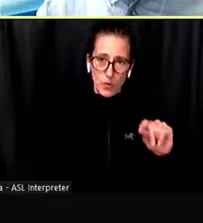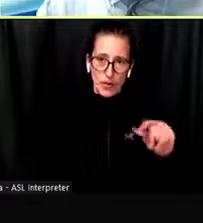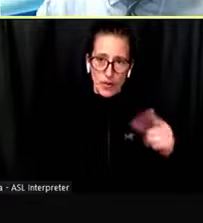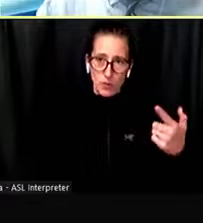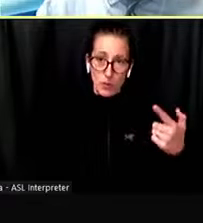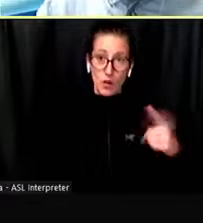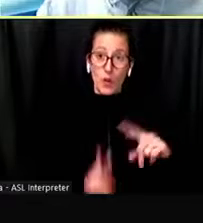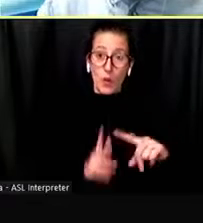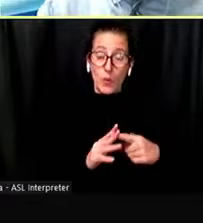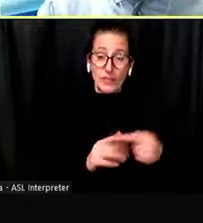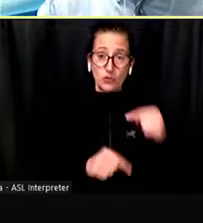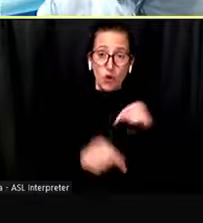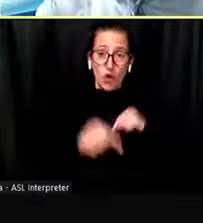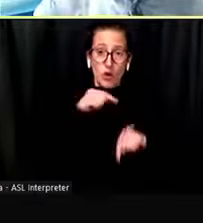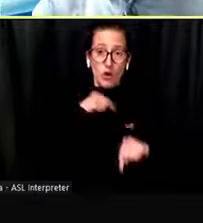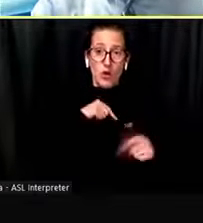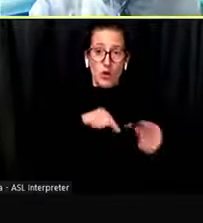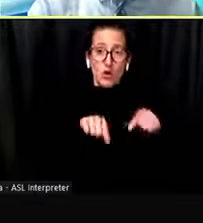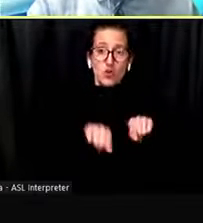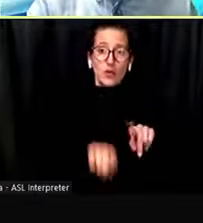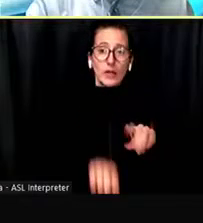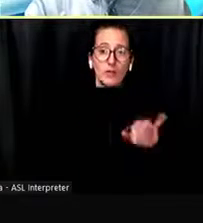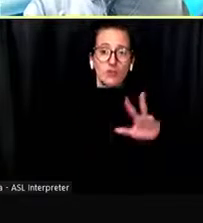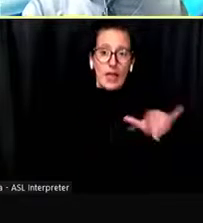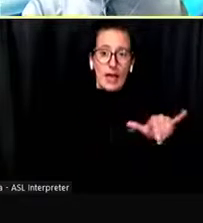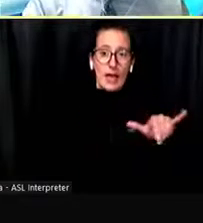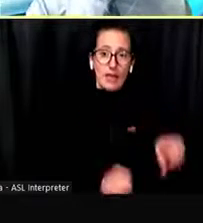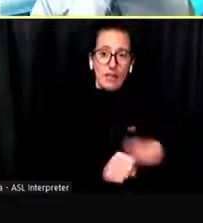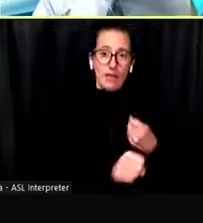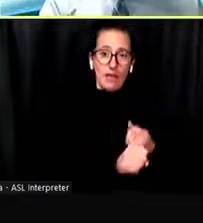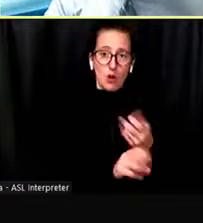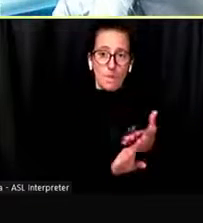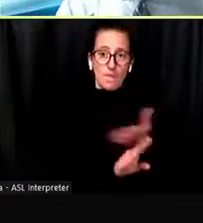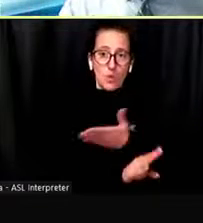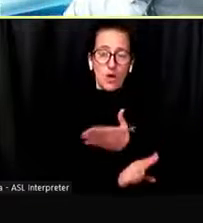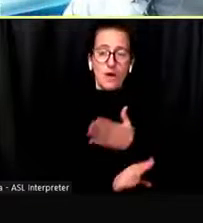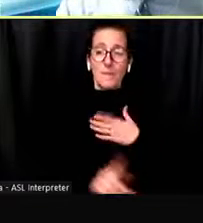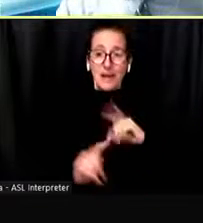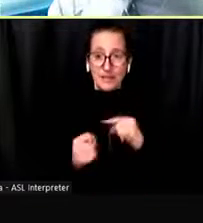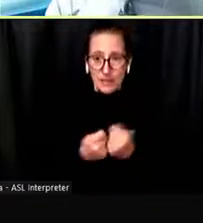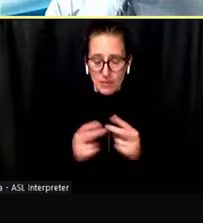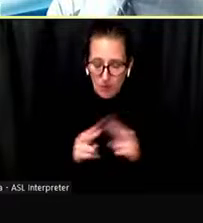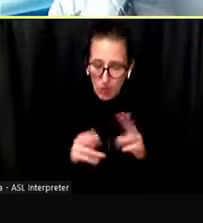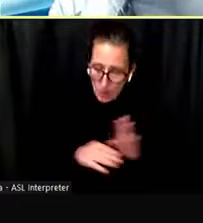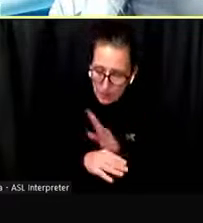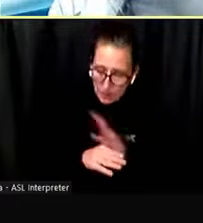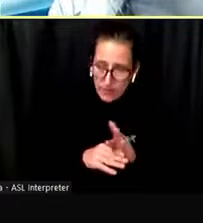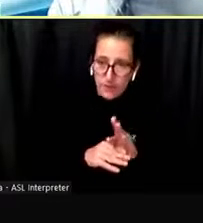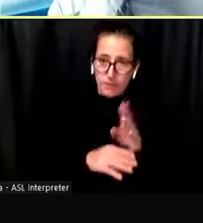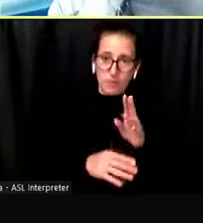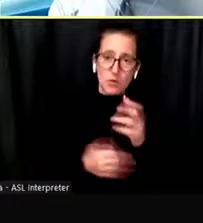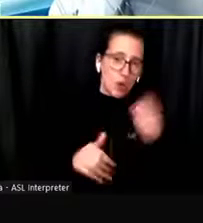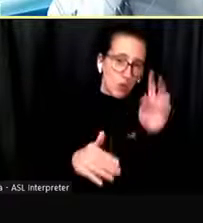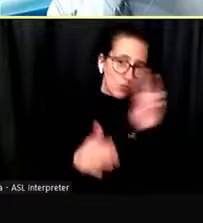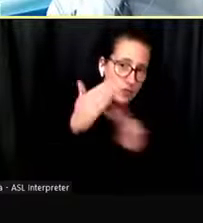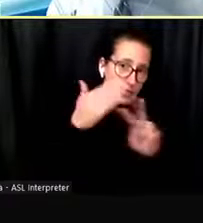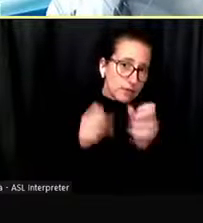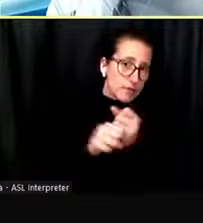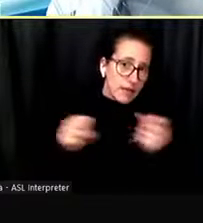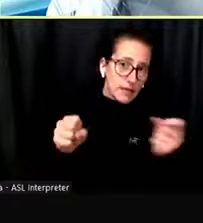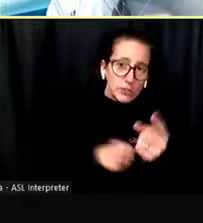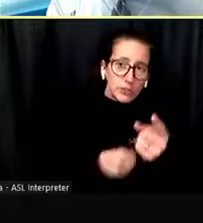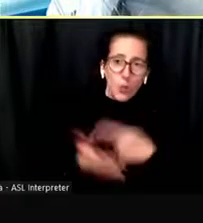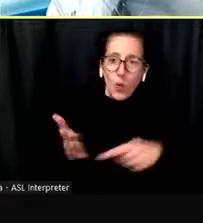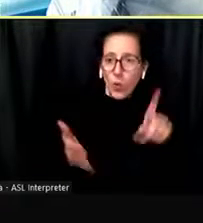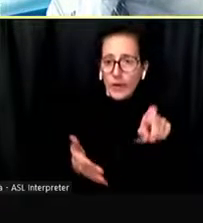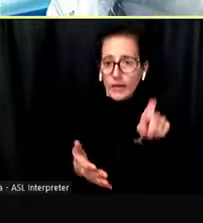we do a lot of preparations. That's where my team actually gets very busy to set up the New Year's structure, working with the departments, and